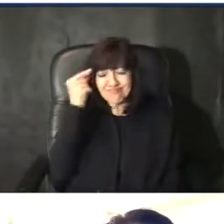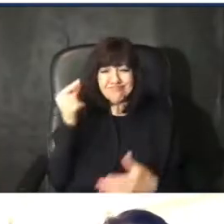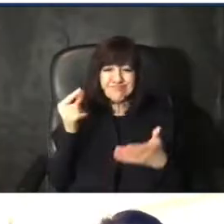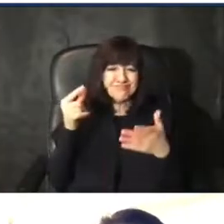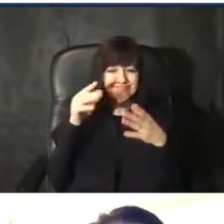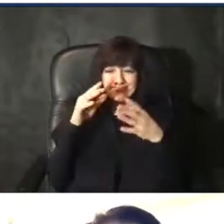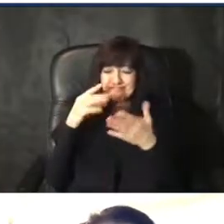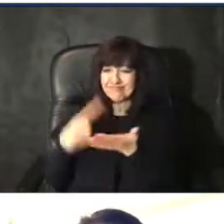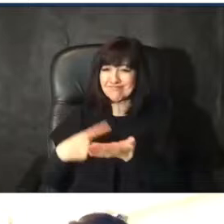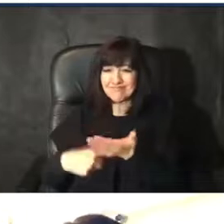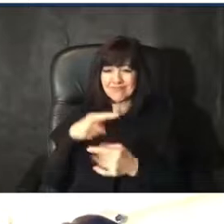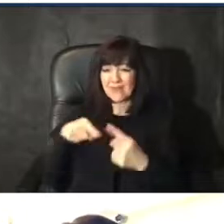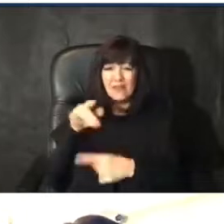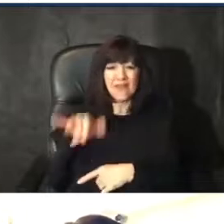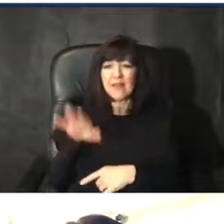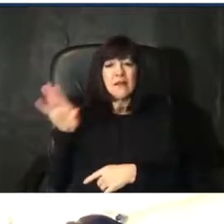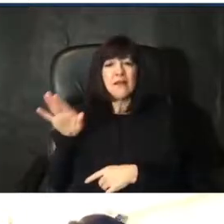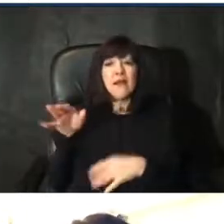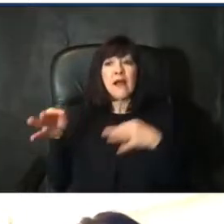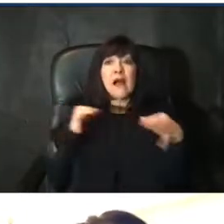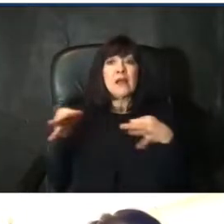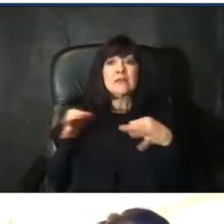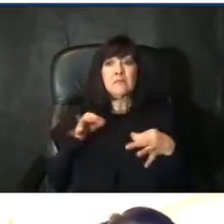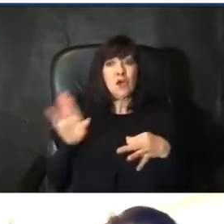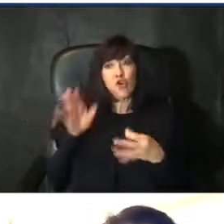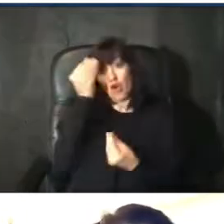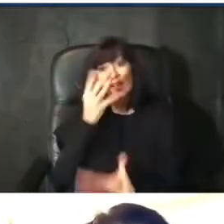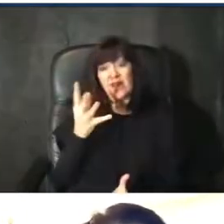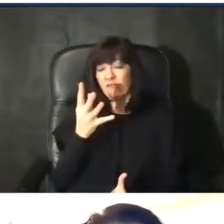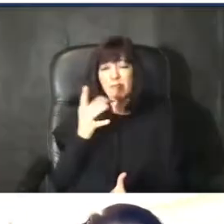So having these conversations with your kids can be reassuring.